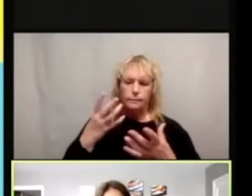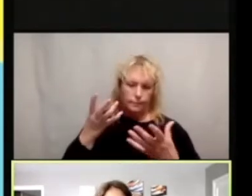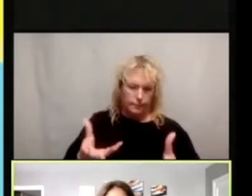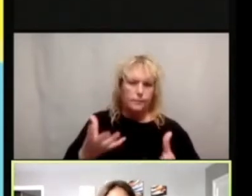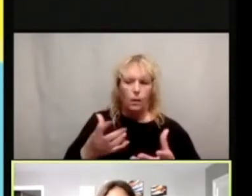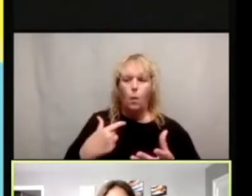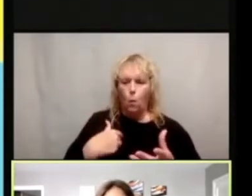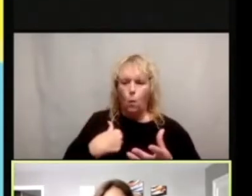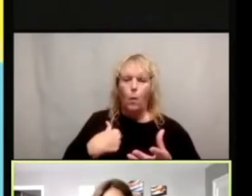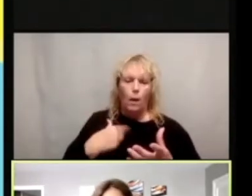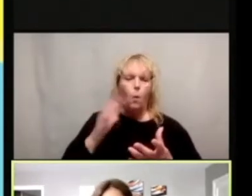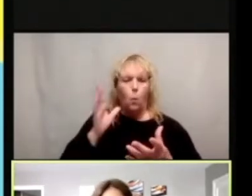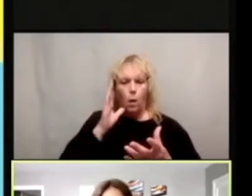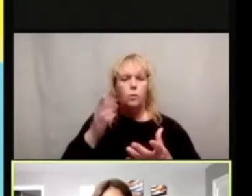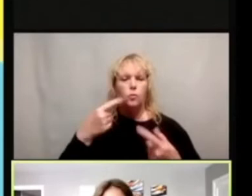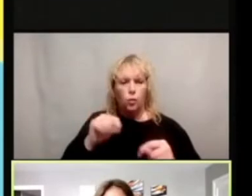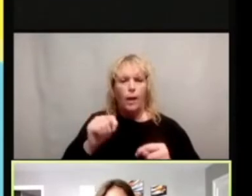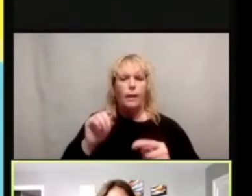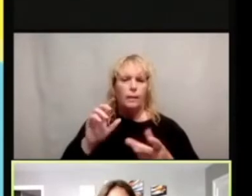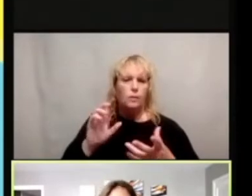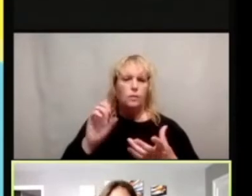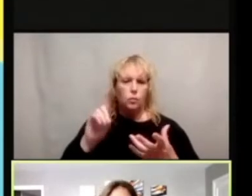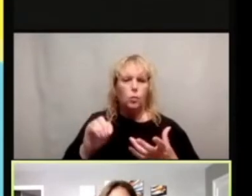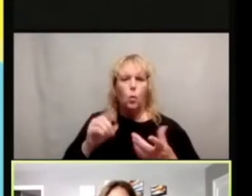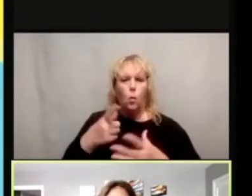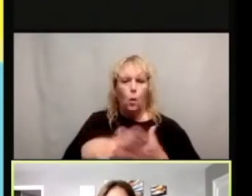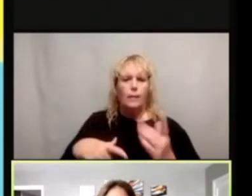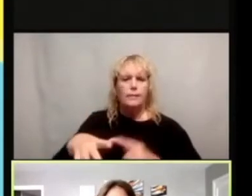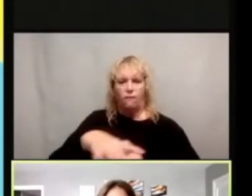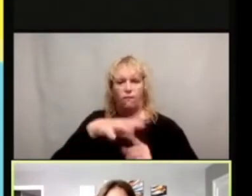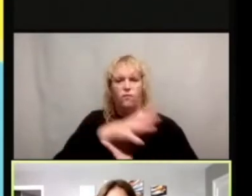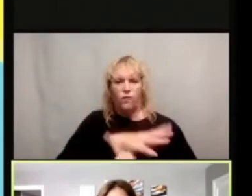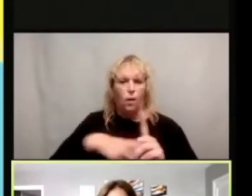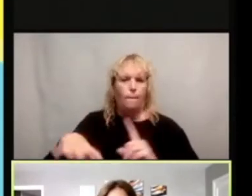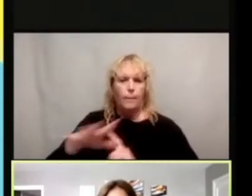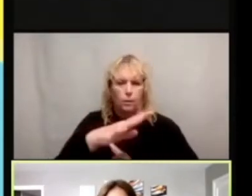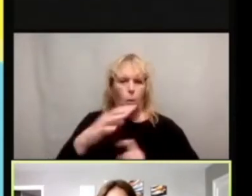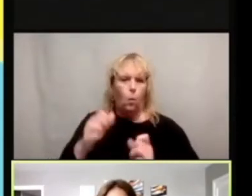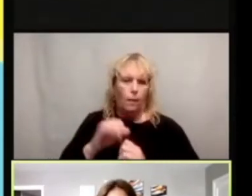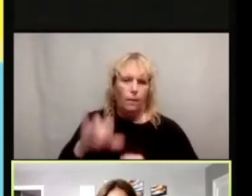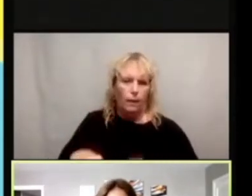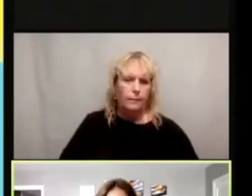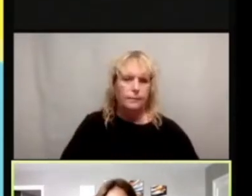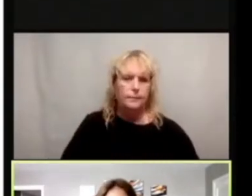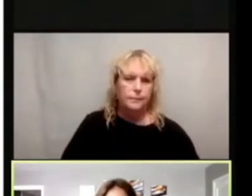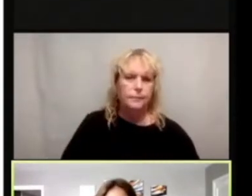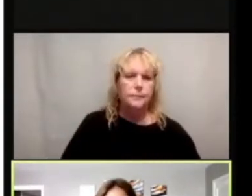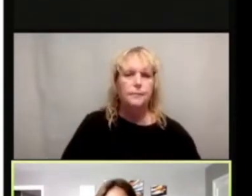will go into the environmental piece as well later on in this presentation. So next slide.